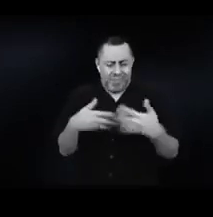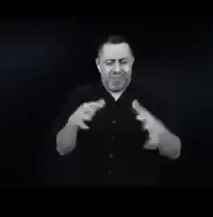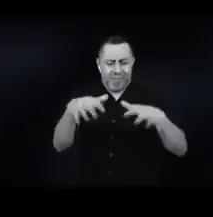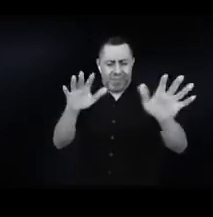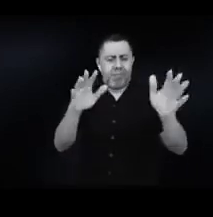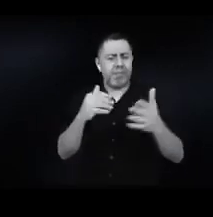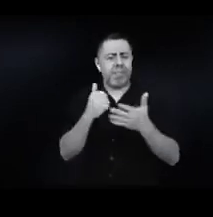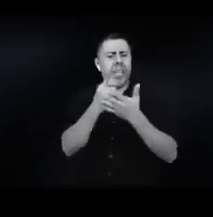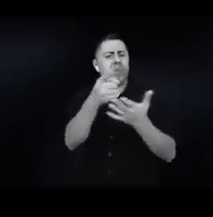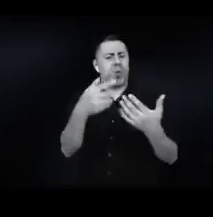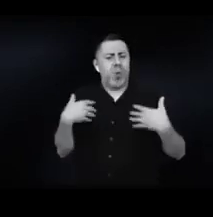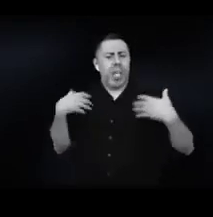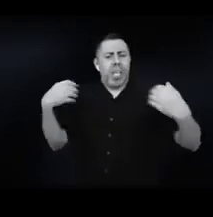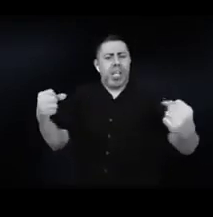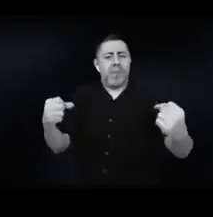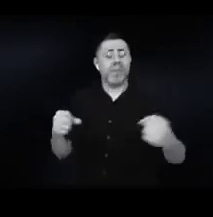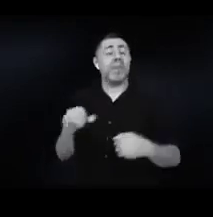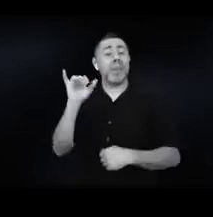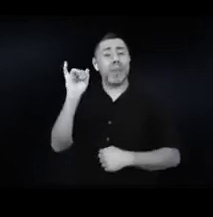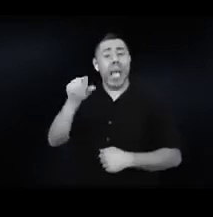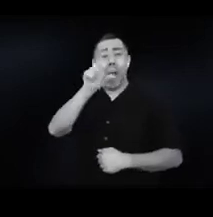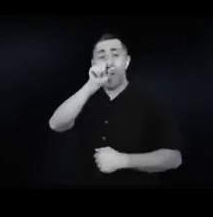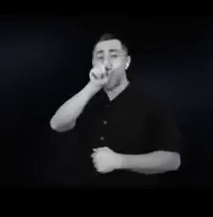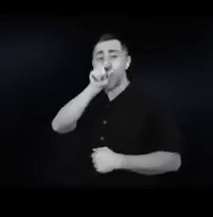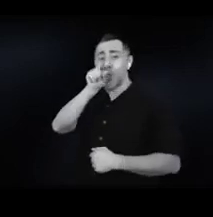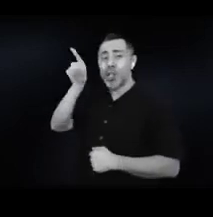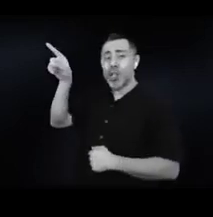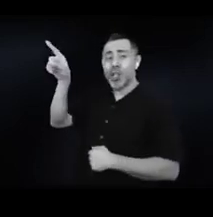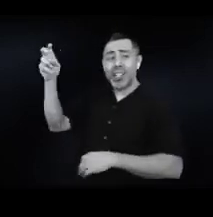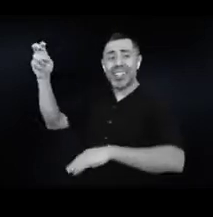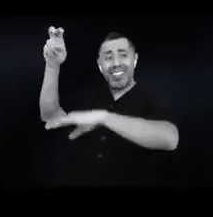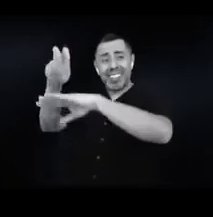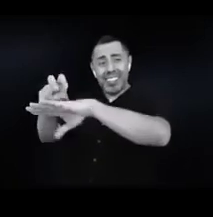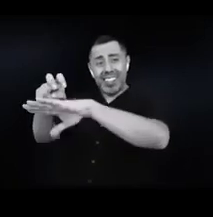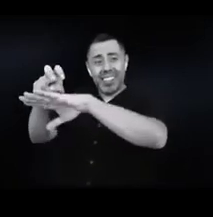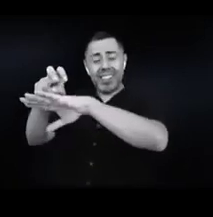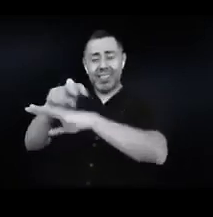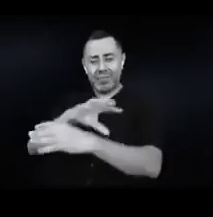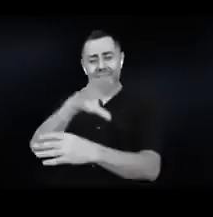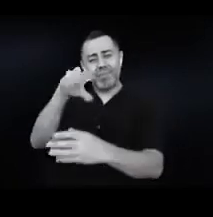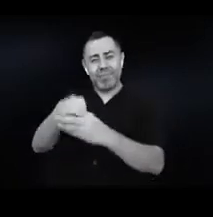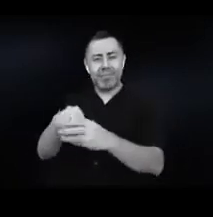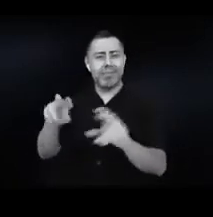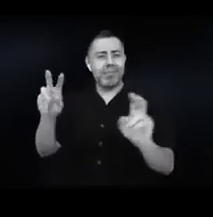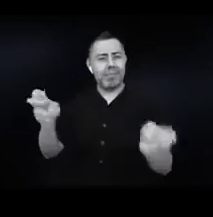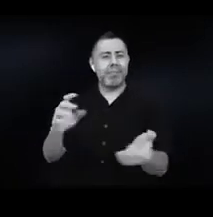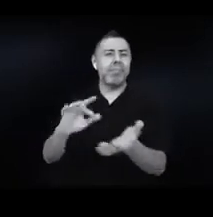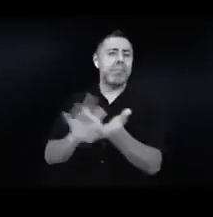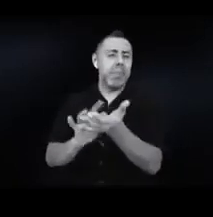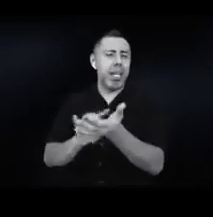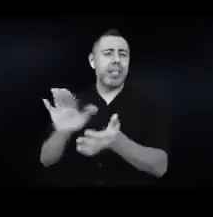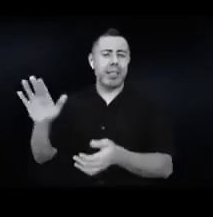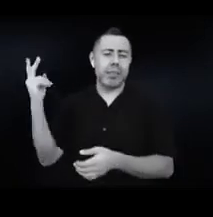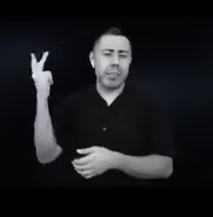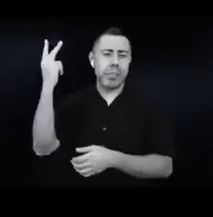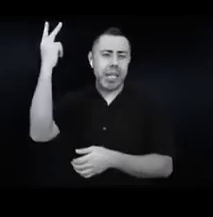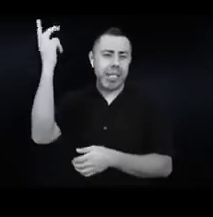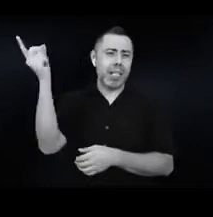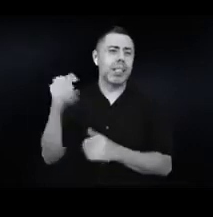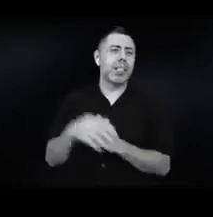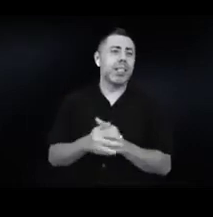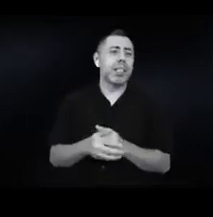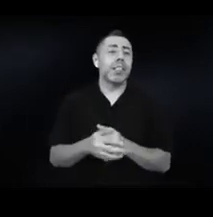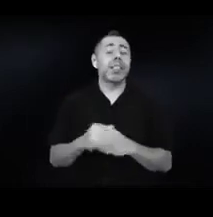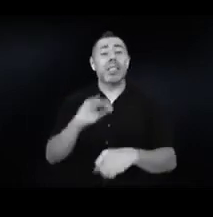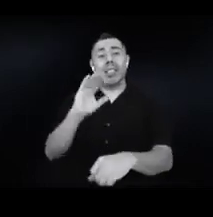was singing in my outside of my window was part of that medicine. So this is a song,